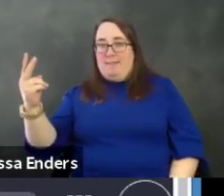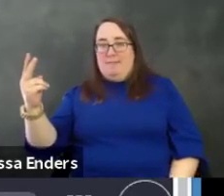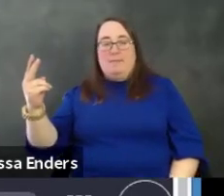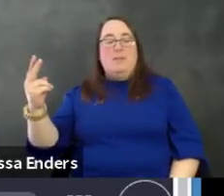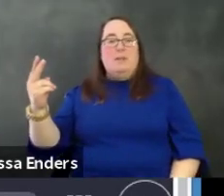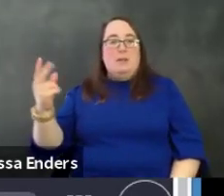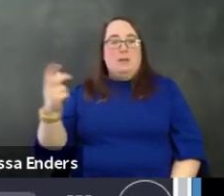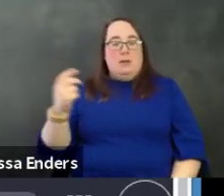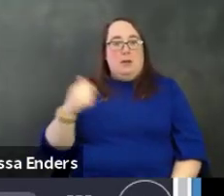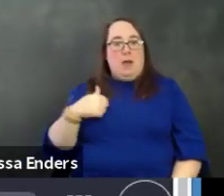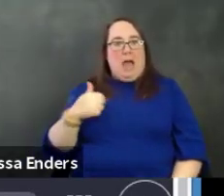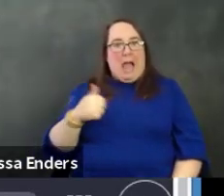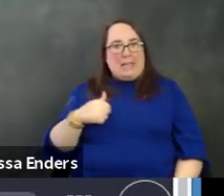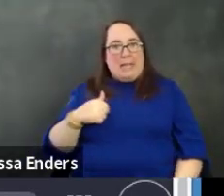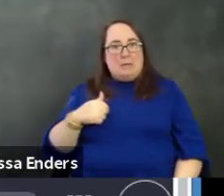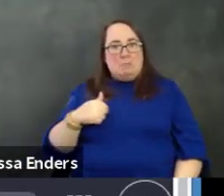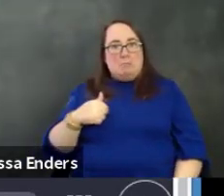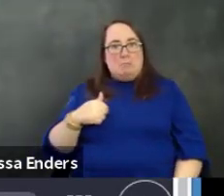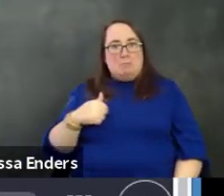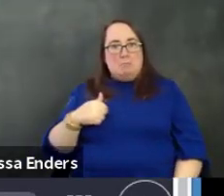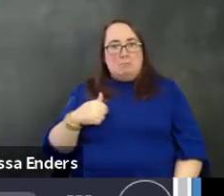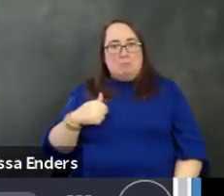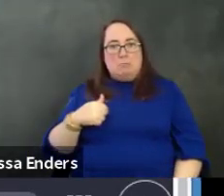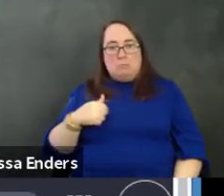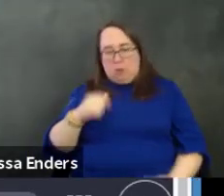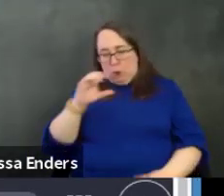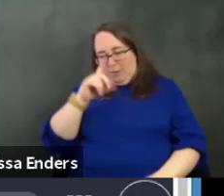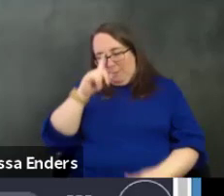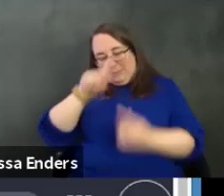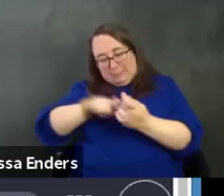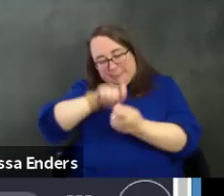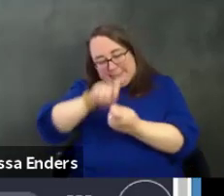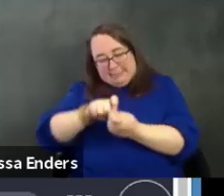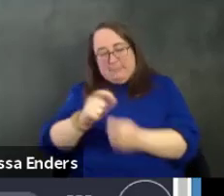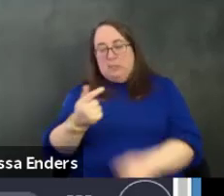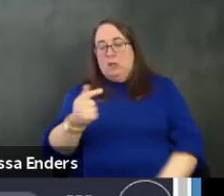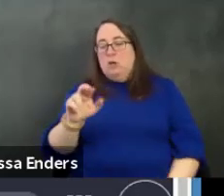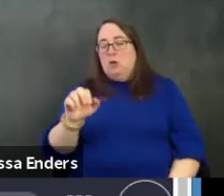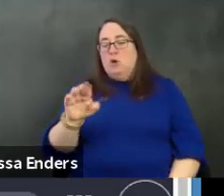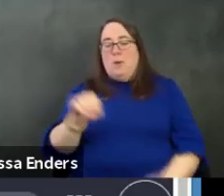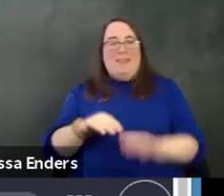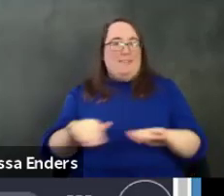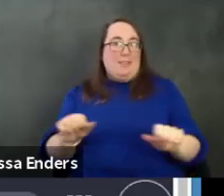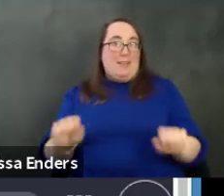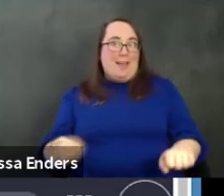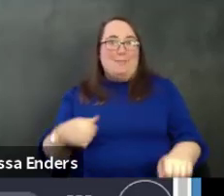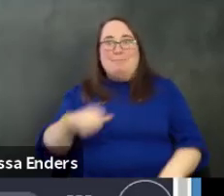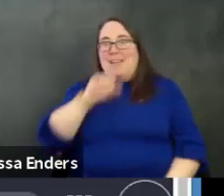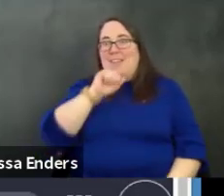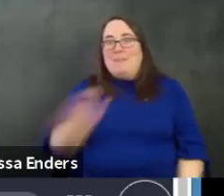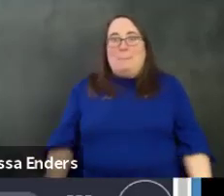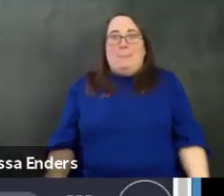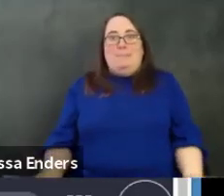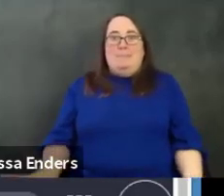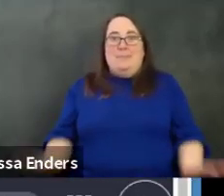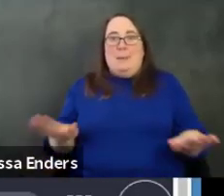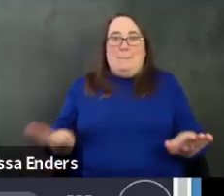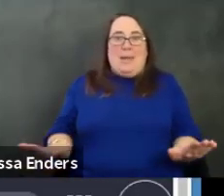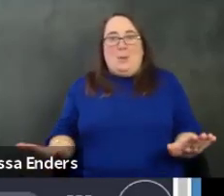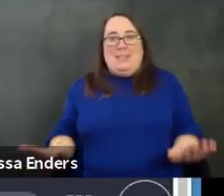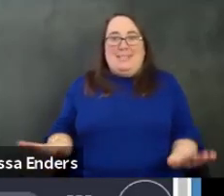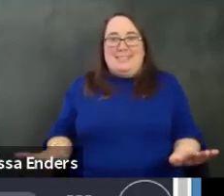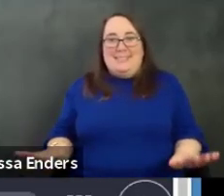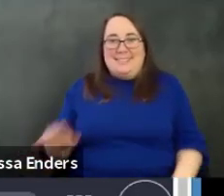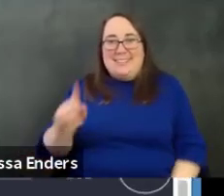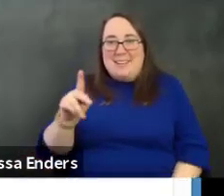for my grade level, okay? And I love that penguins, there's an entire channel on penguins. Who does not